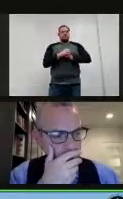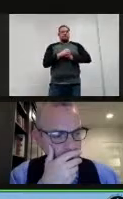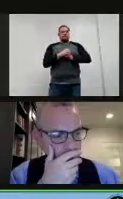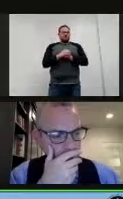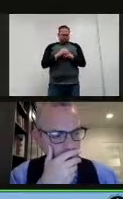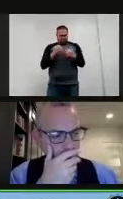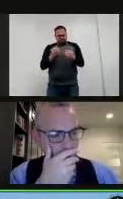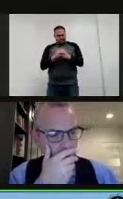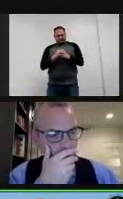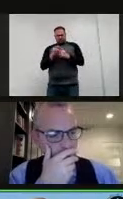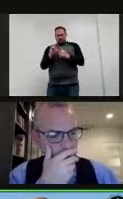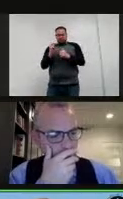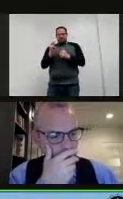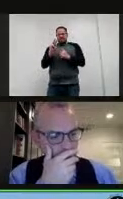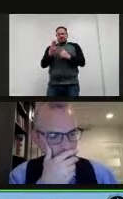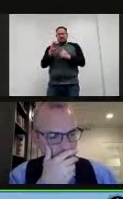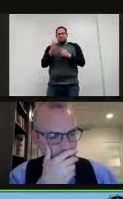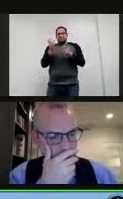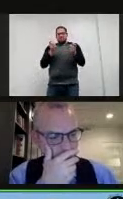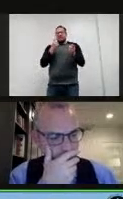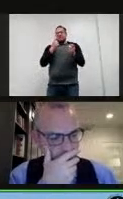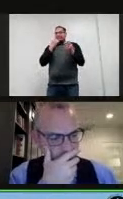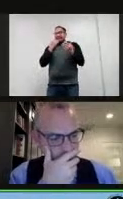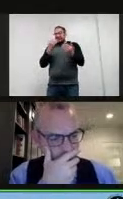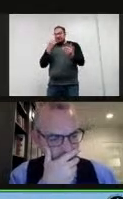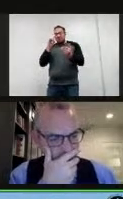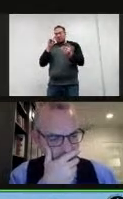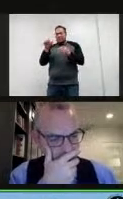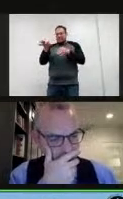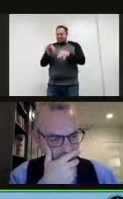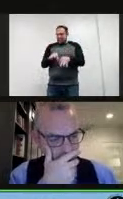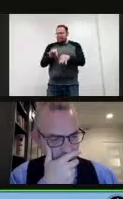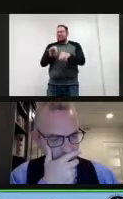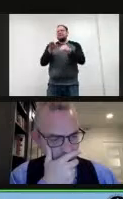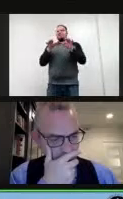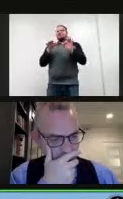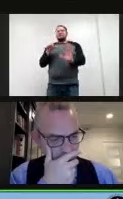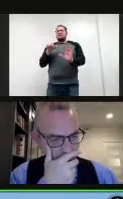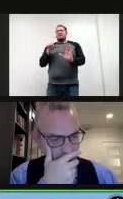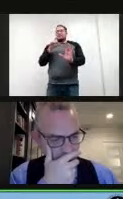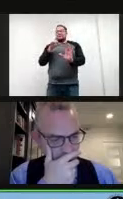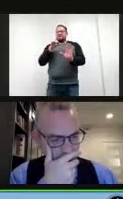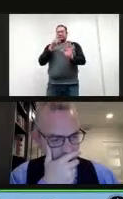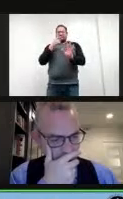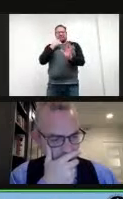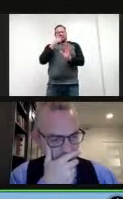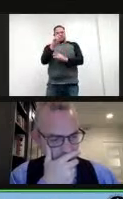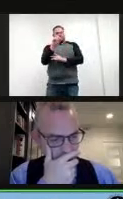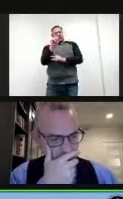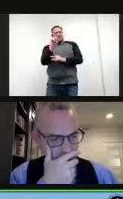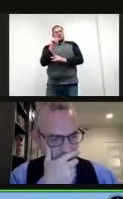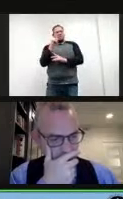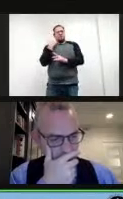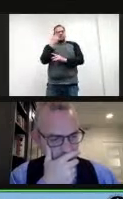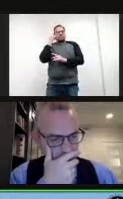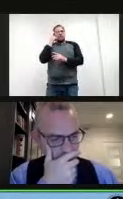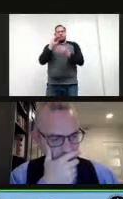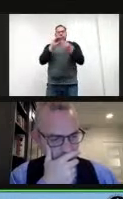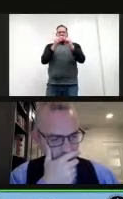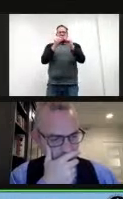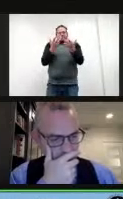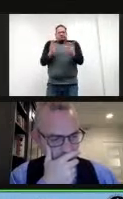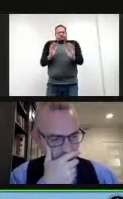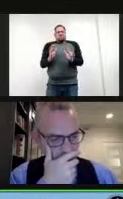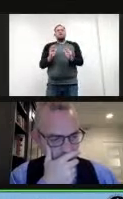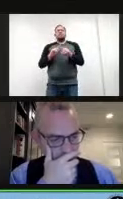Second Vice Chair Guzman Ortiz, thank you for explaining that. Because when you say data, we often think of numbers and numerals. But